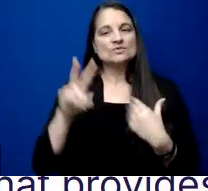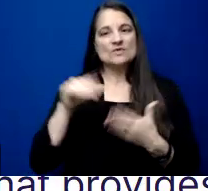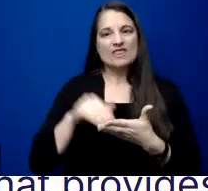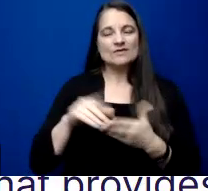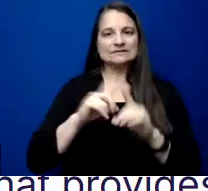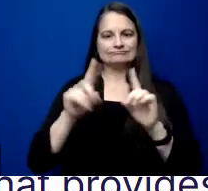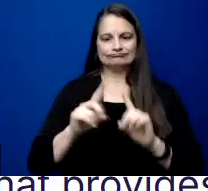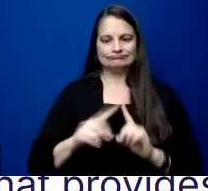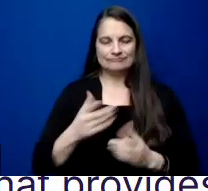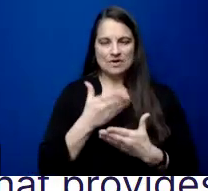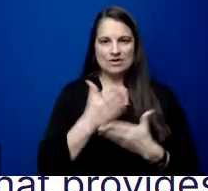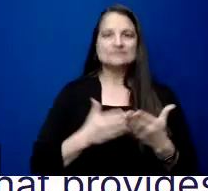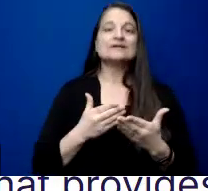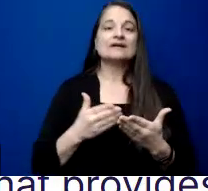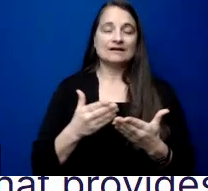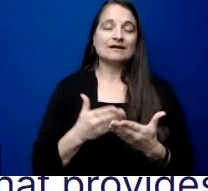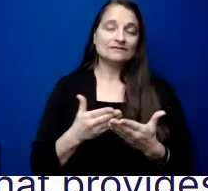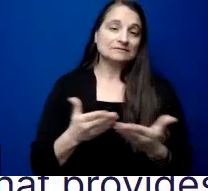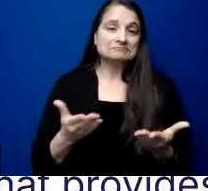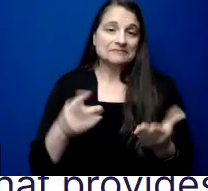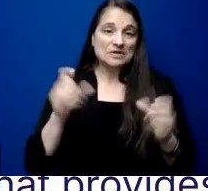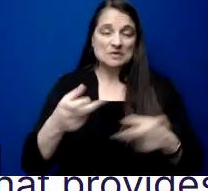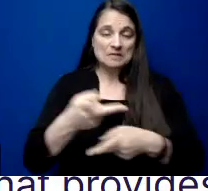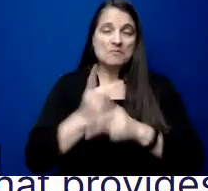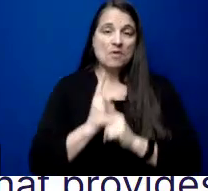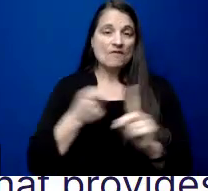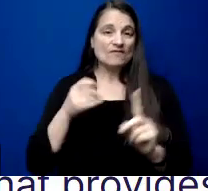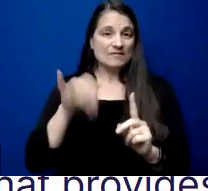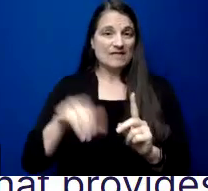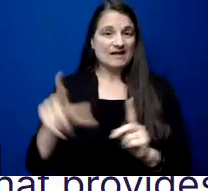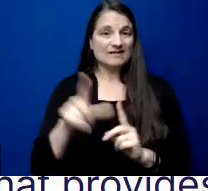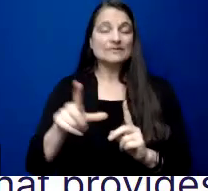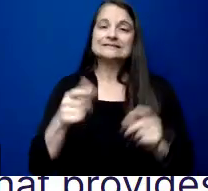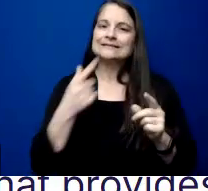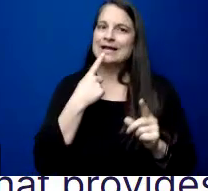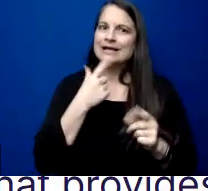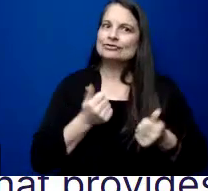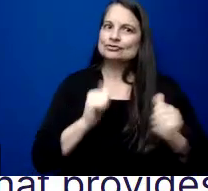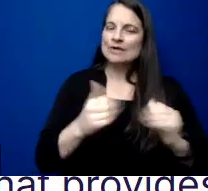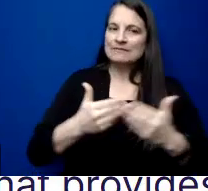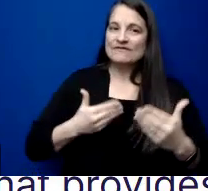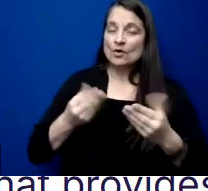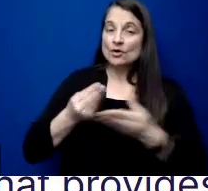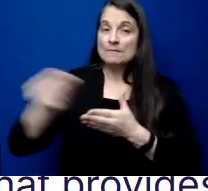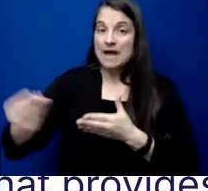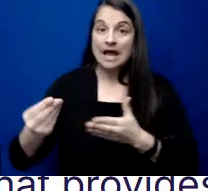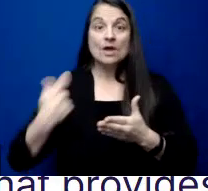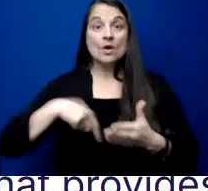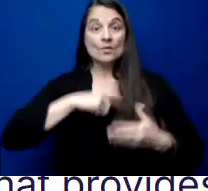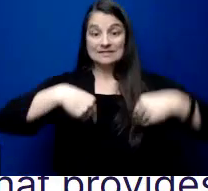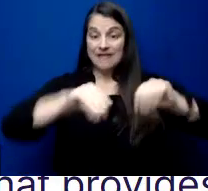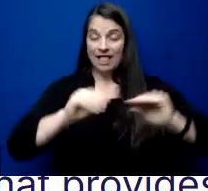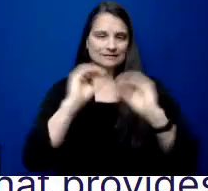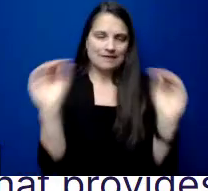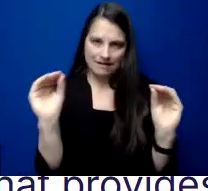technology available for folks to borrow from our lending library. We say try before you buy. We don't sell anything, but we give